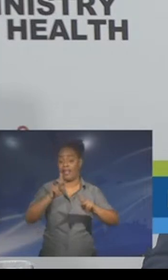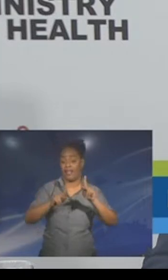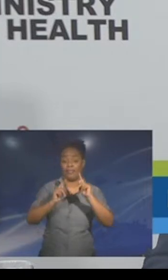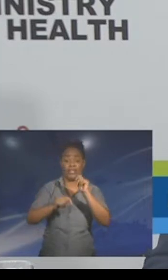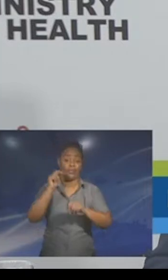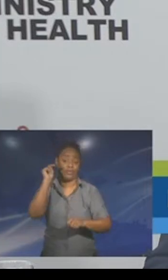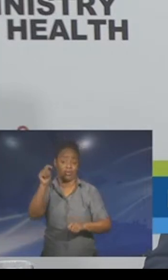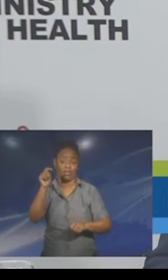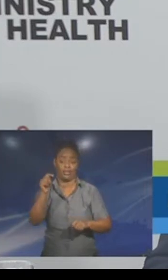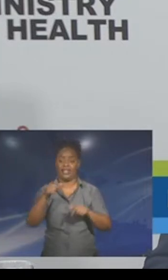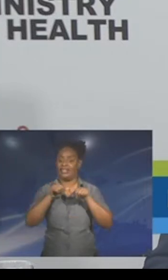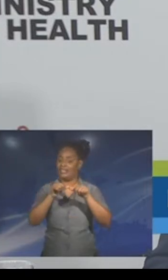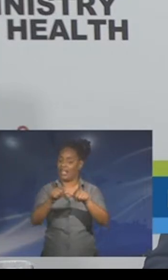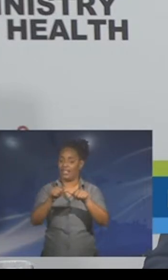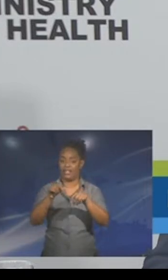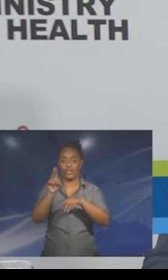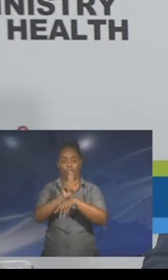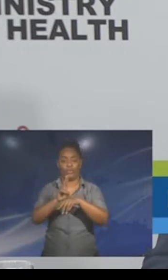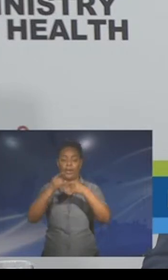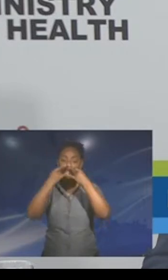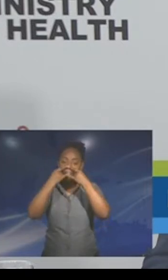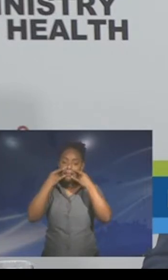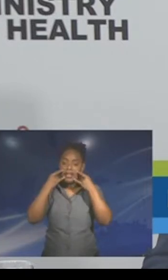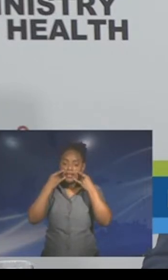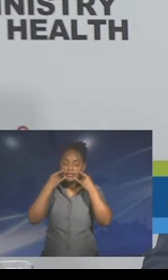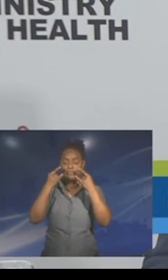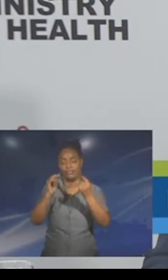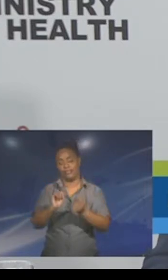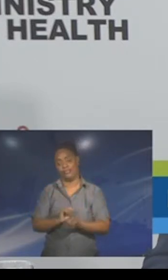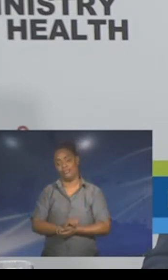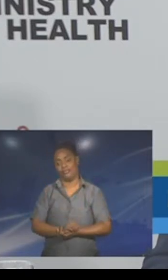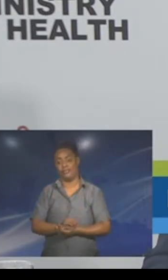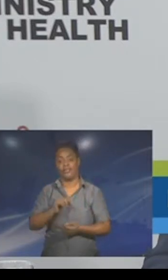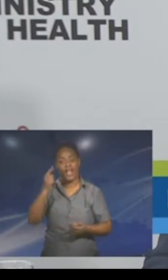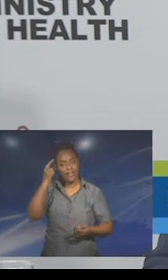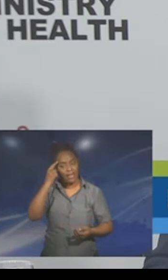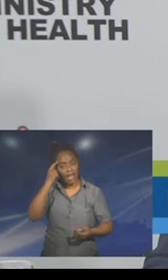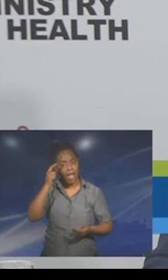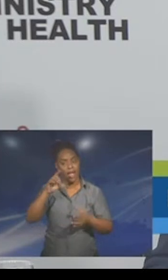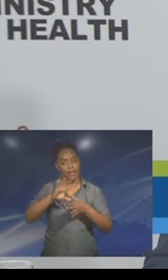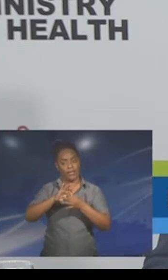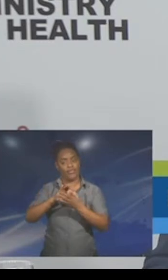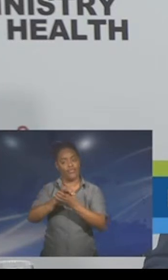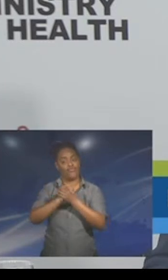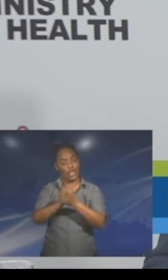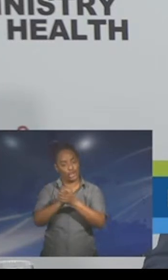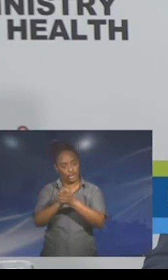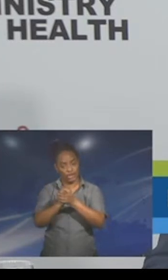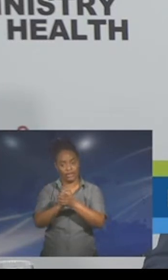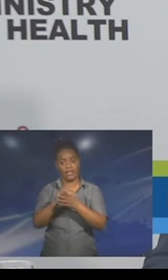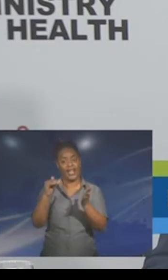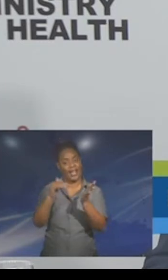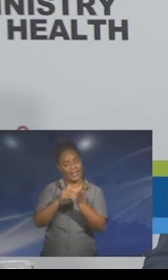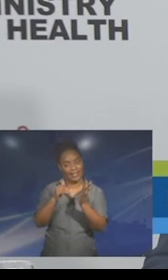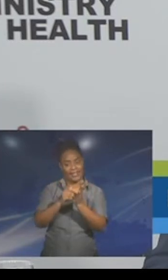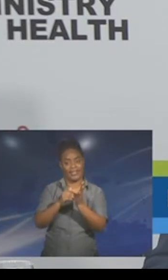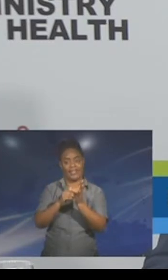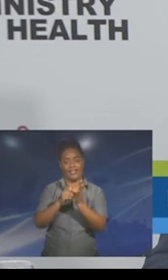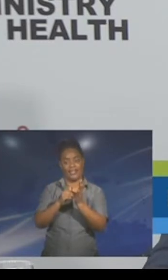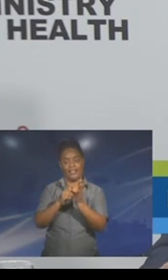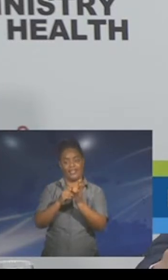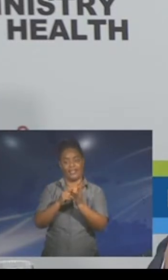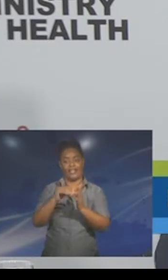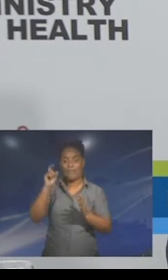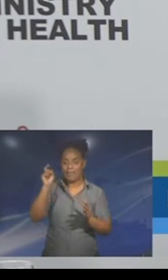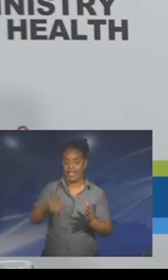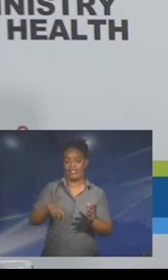vast majority are still wearing masks. And I think I really need to congratulate once again, I did it last week, but I can't